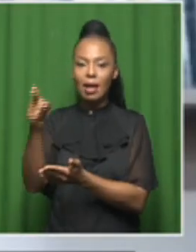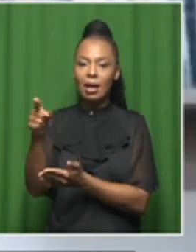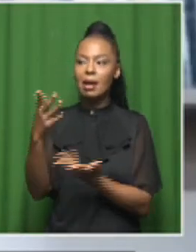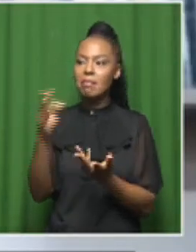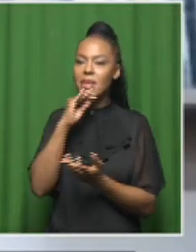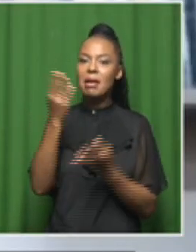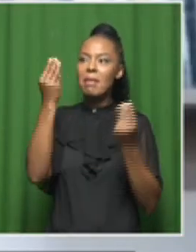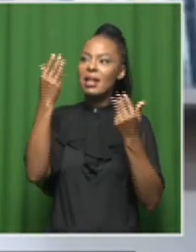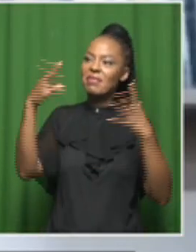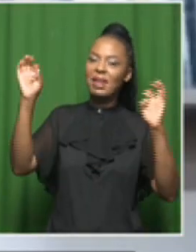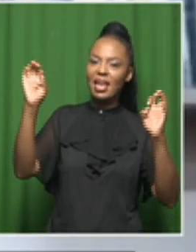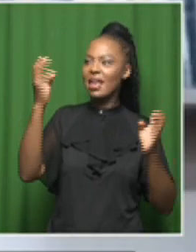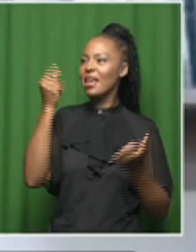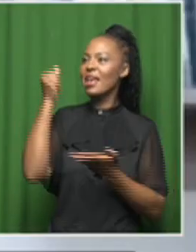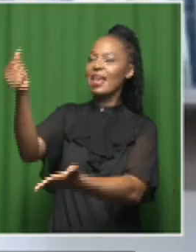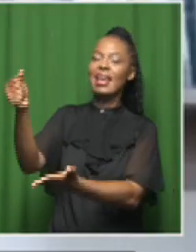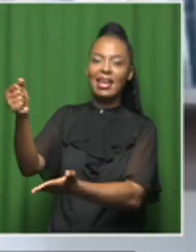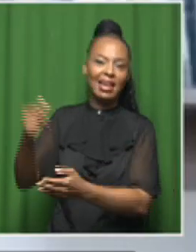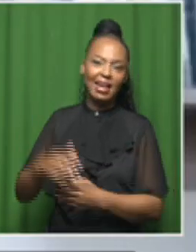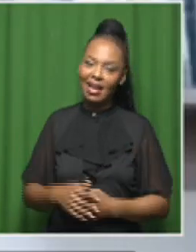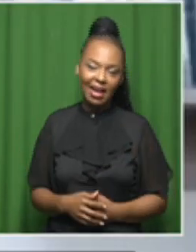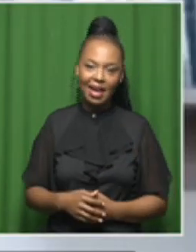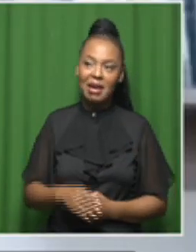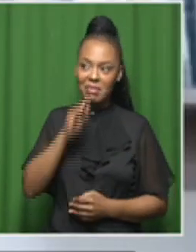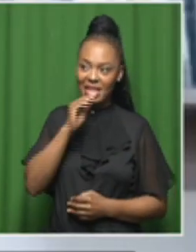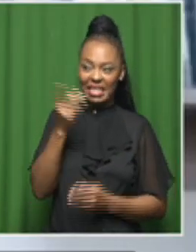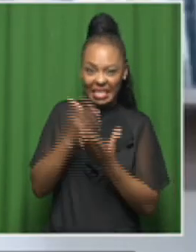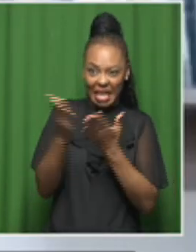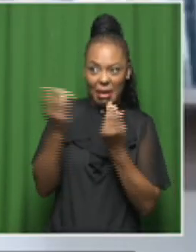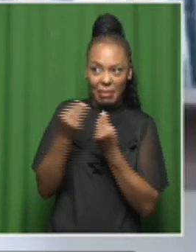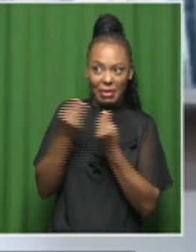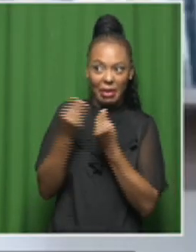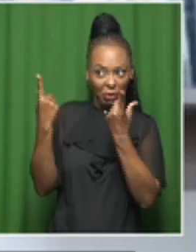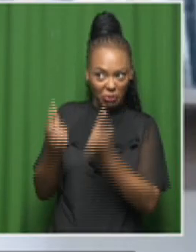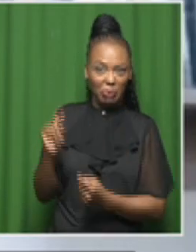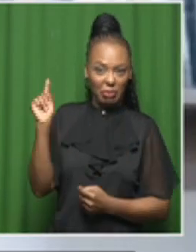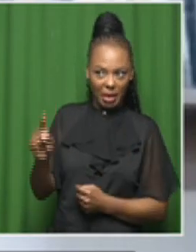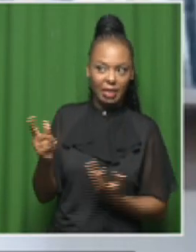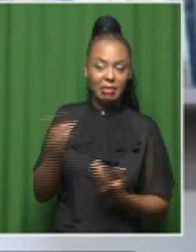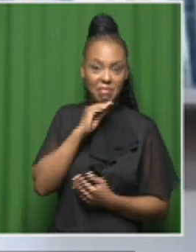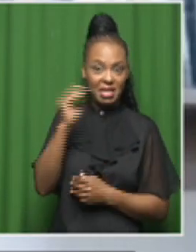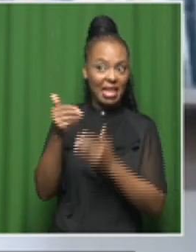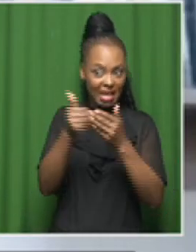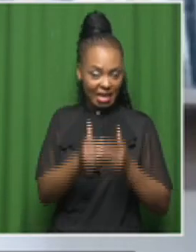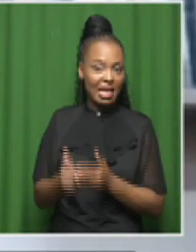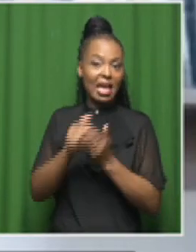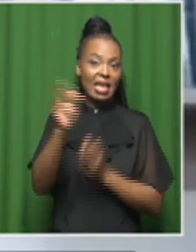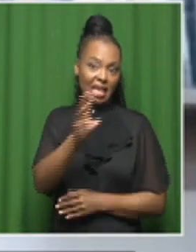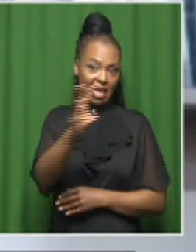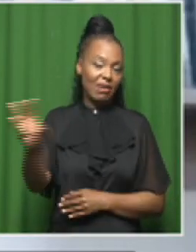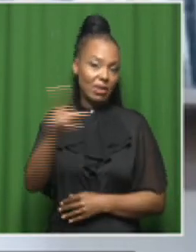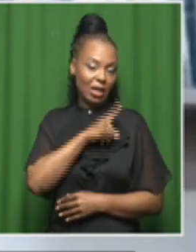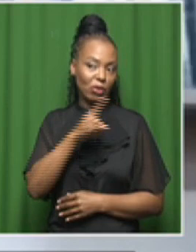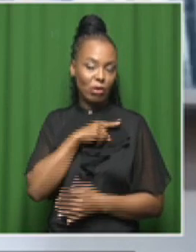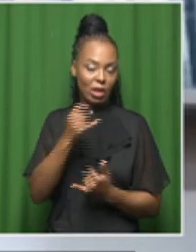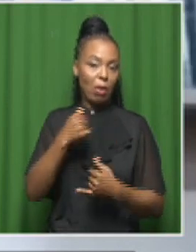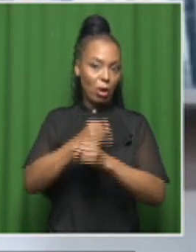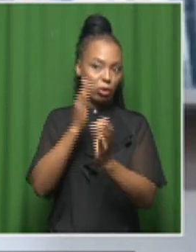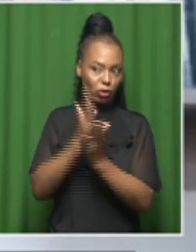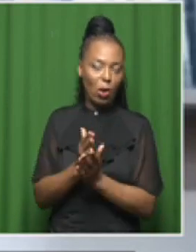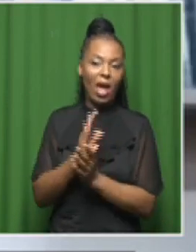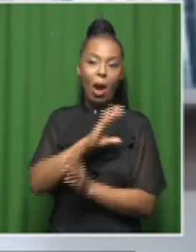money. Unless there are conditions. Therefore, they have to be very careful. Hence, we are strengthening and enforcing accountability